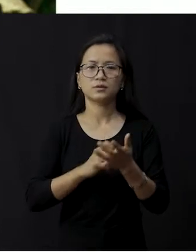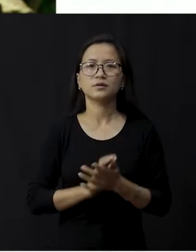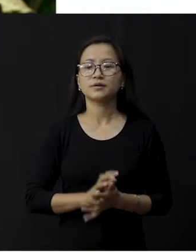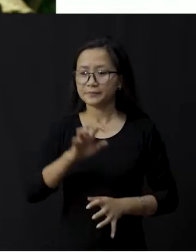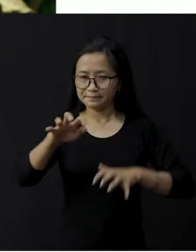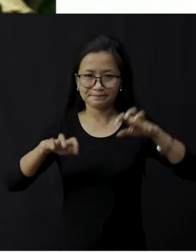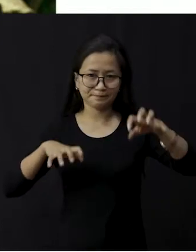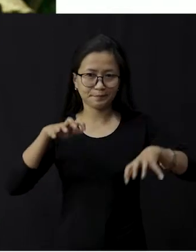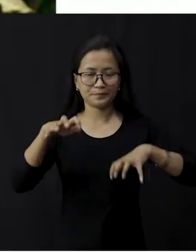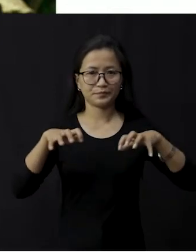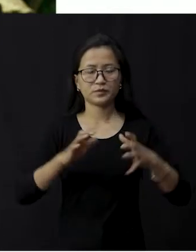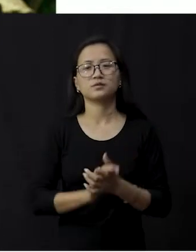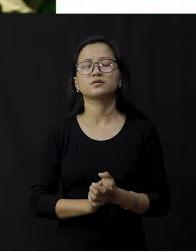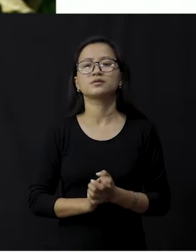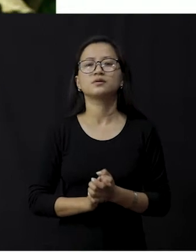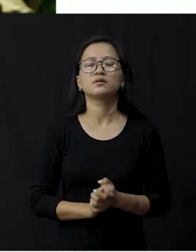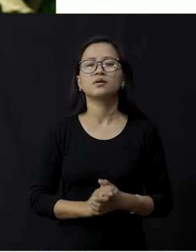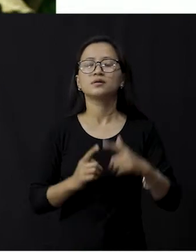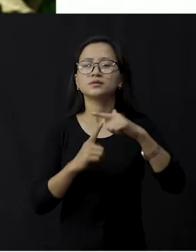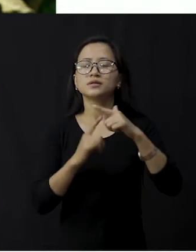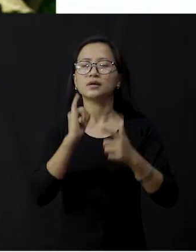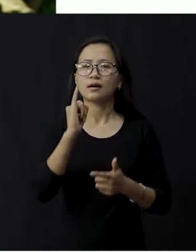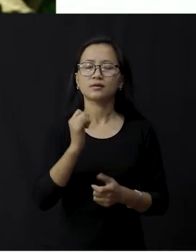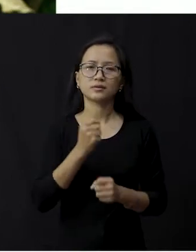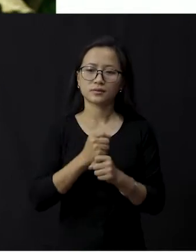T-I-G-E-R, tiger. Again,